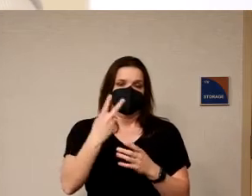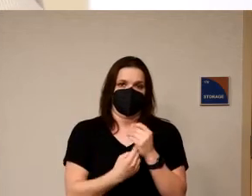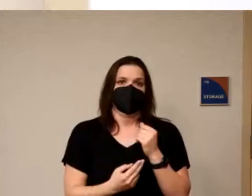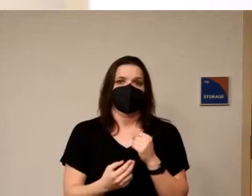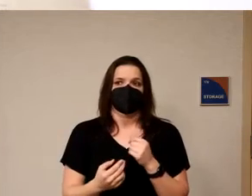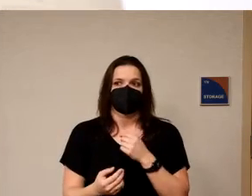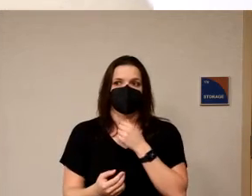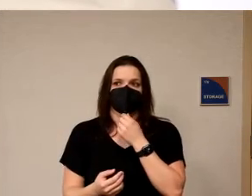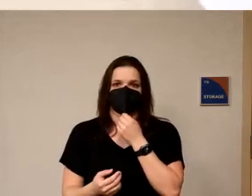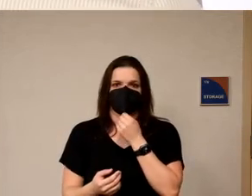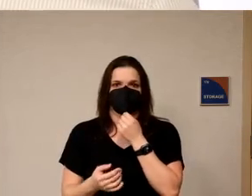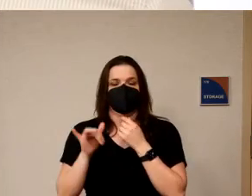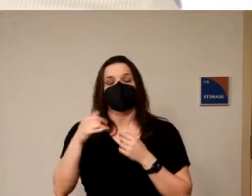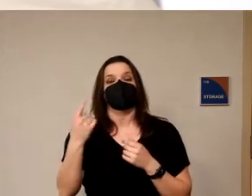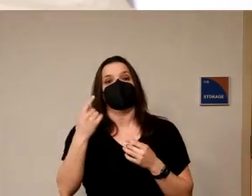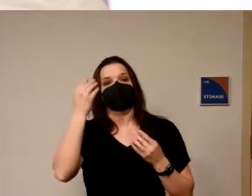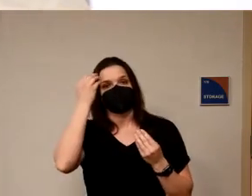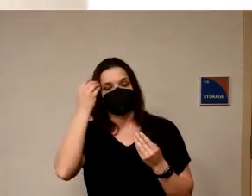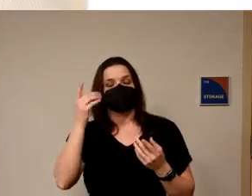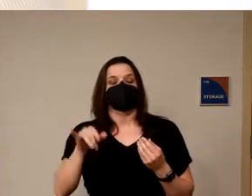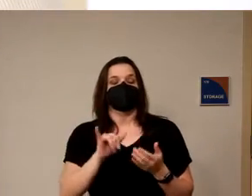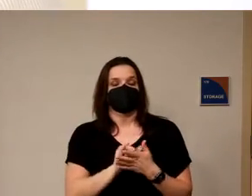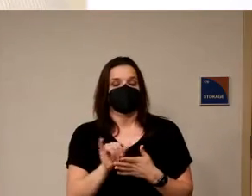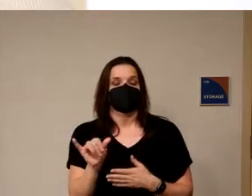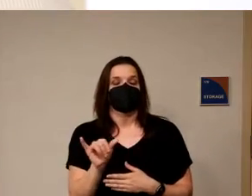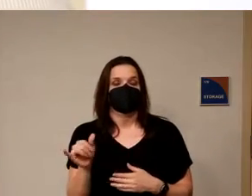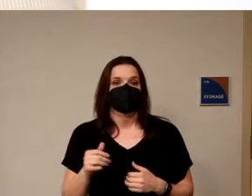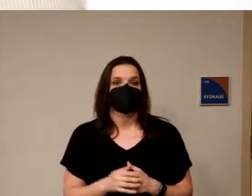that's certainly something to consider.